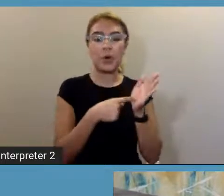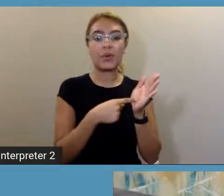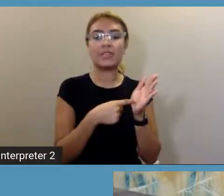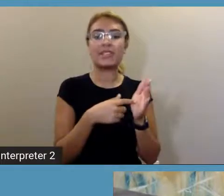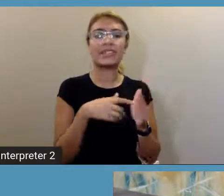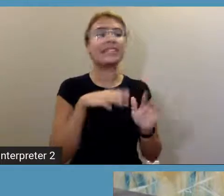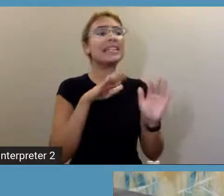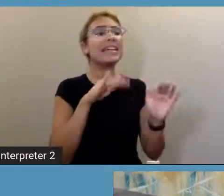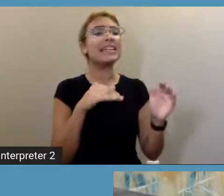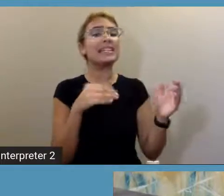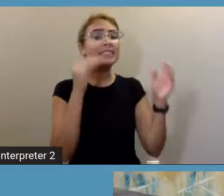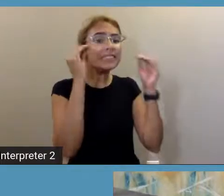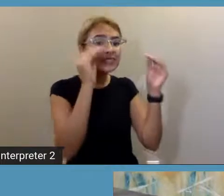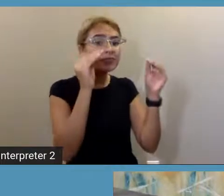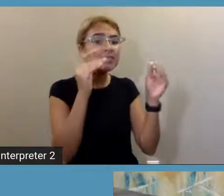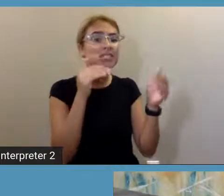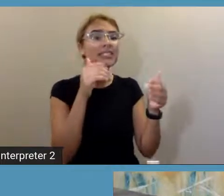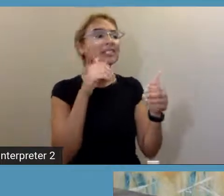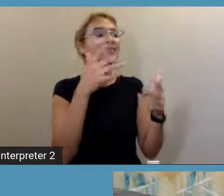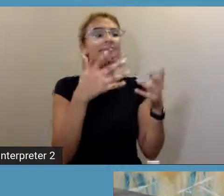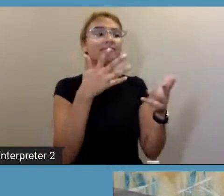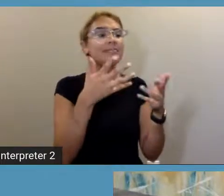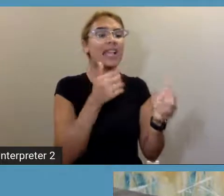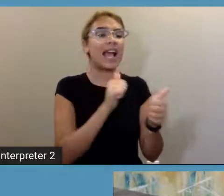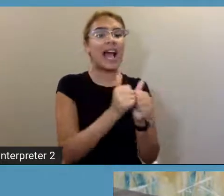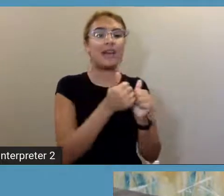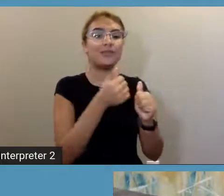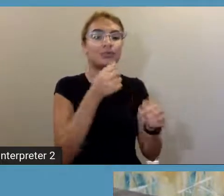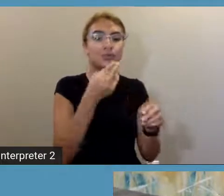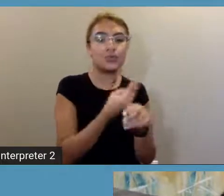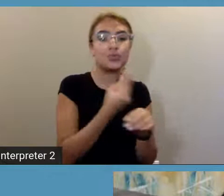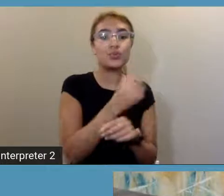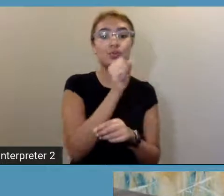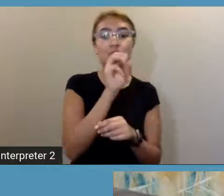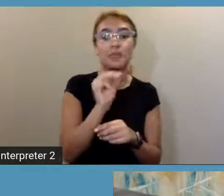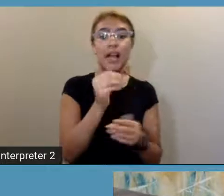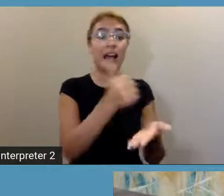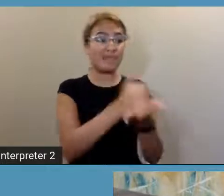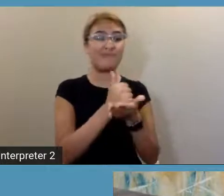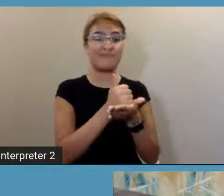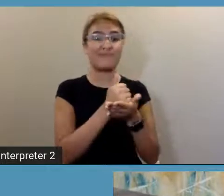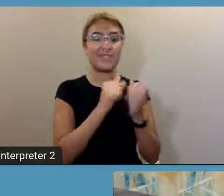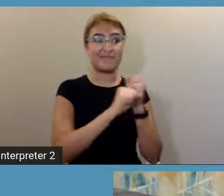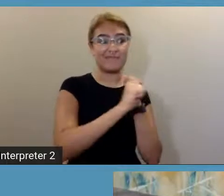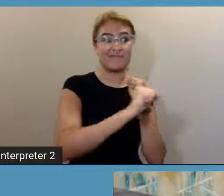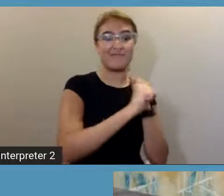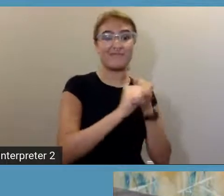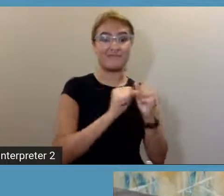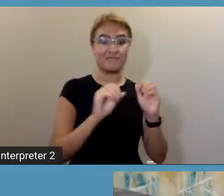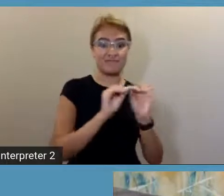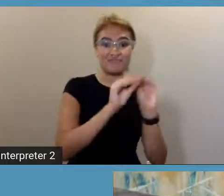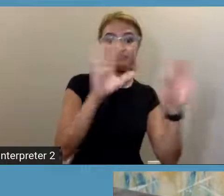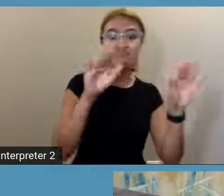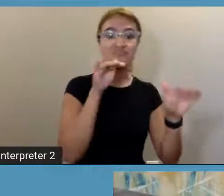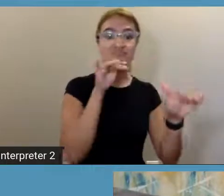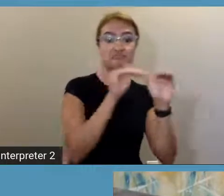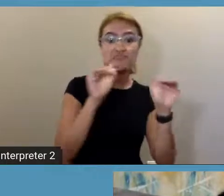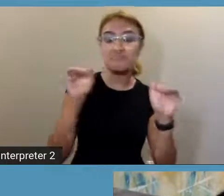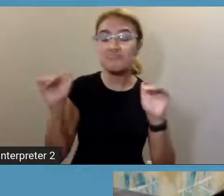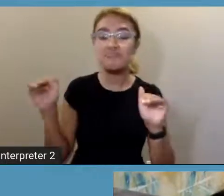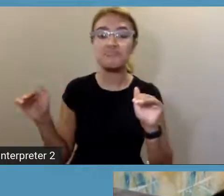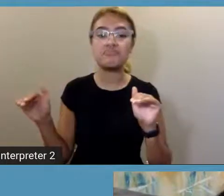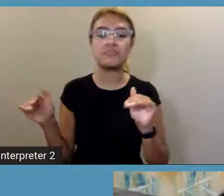go wild, let's do something with social media, help us promote. Obviously, keep an eye so it doesn't become inappropriate or things like that,